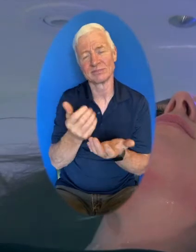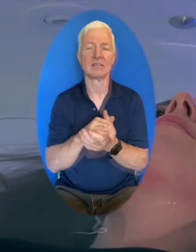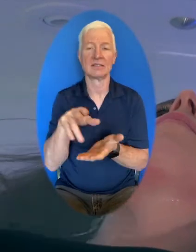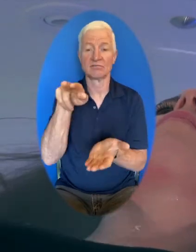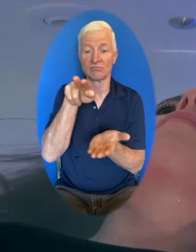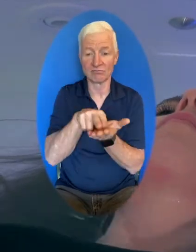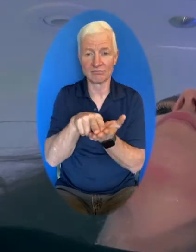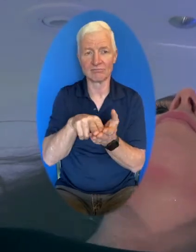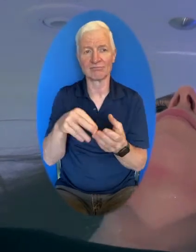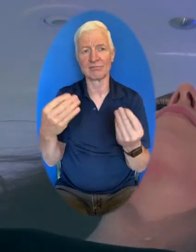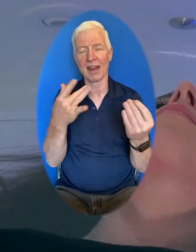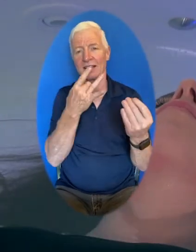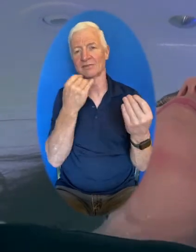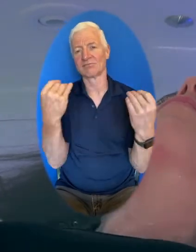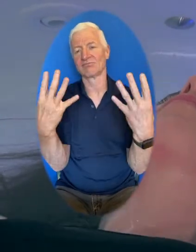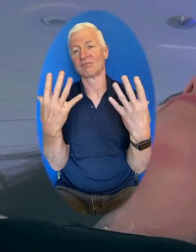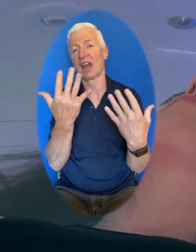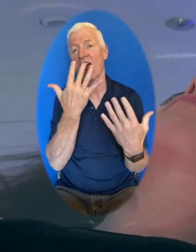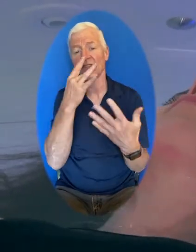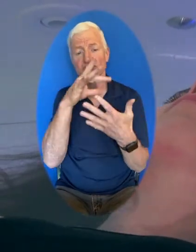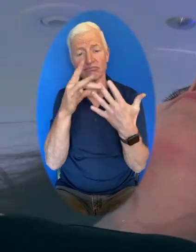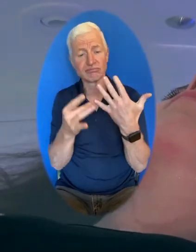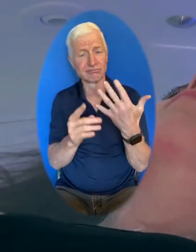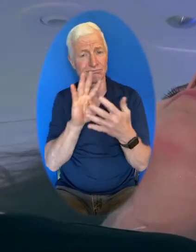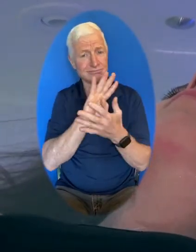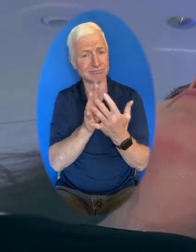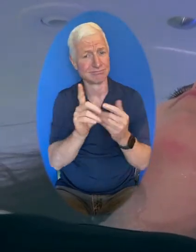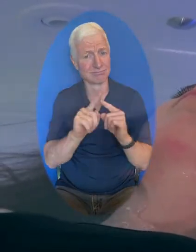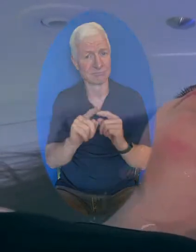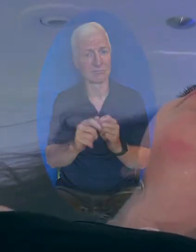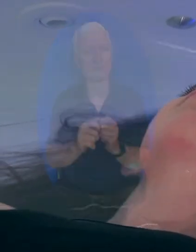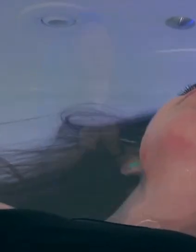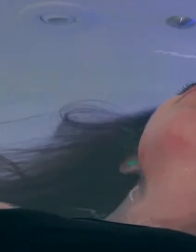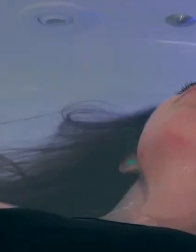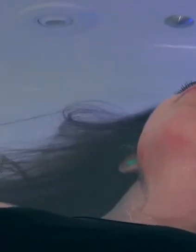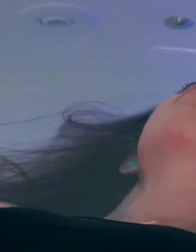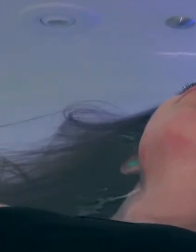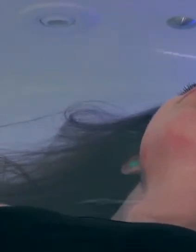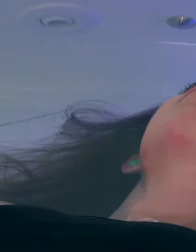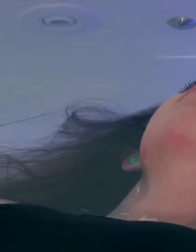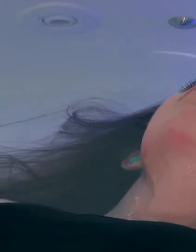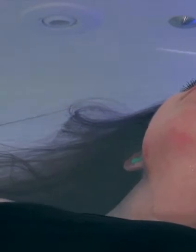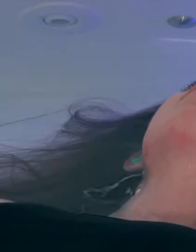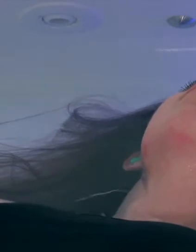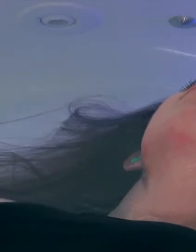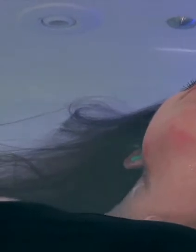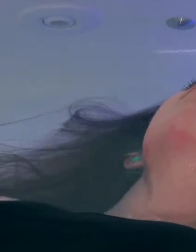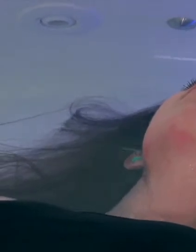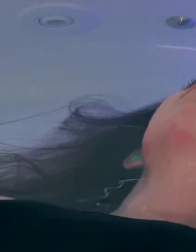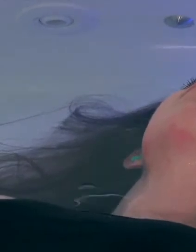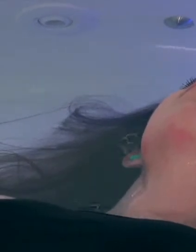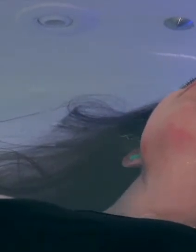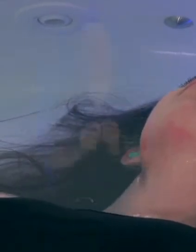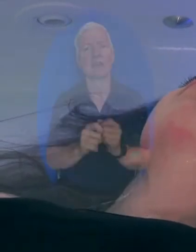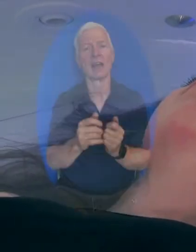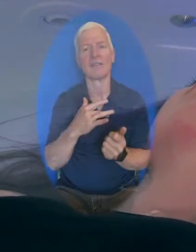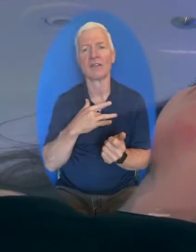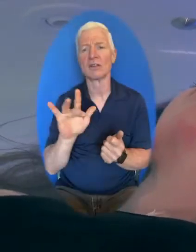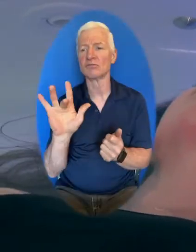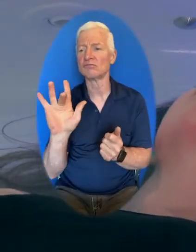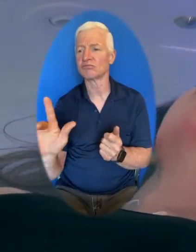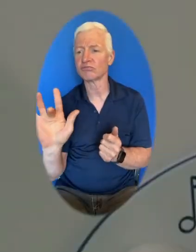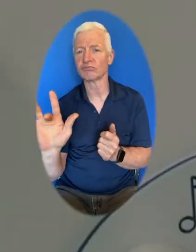start automatically when you get in. A recording will tell you your session is beginning. Welcome. Thank you for visiting Float